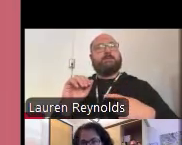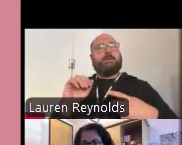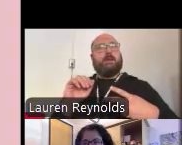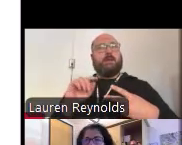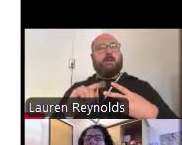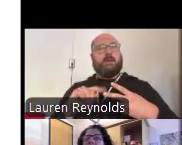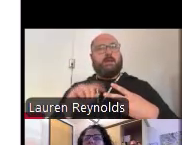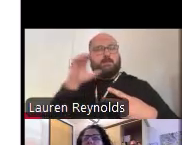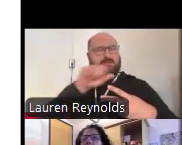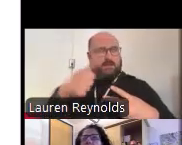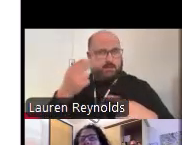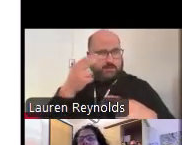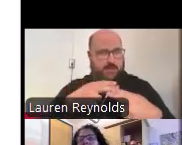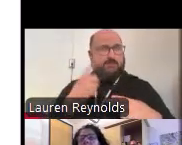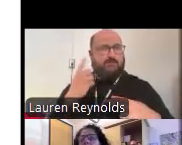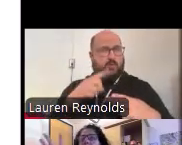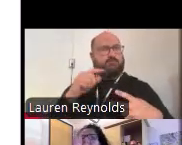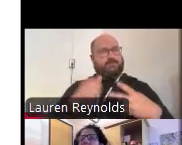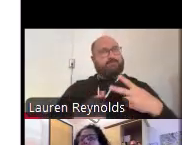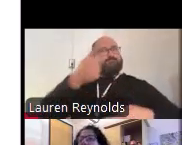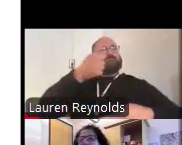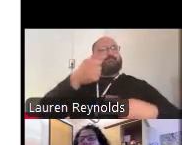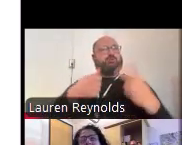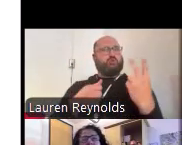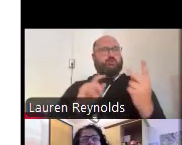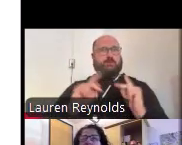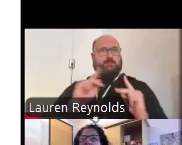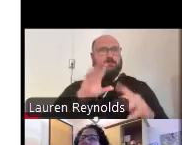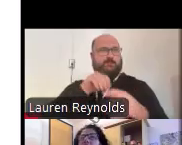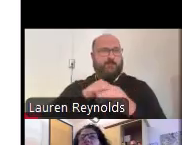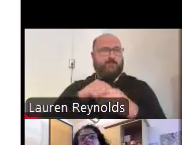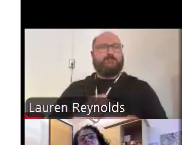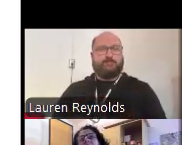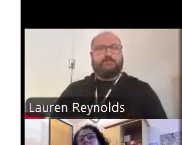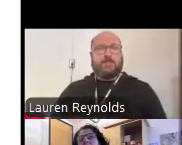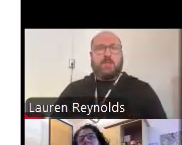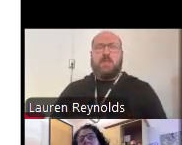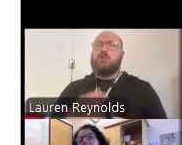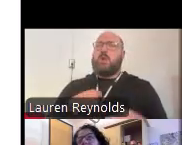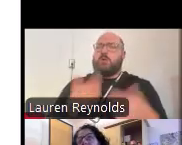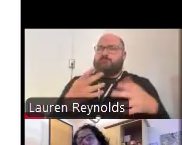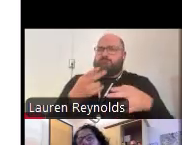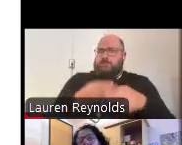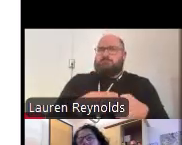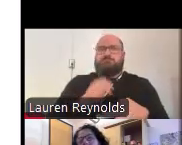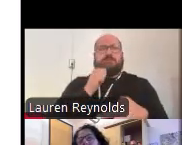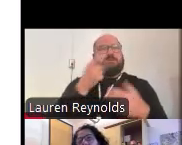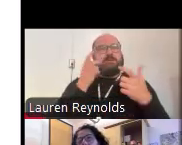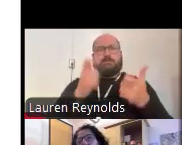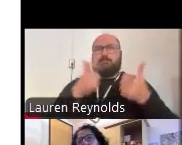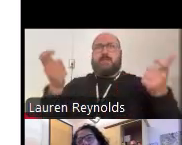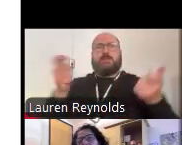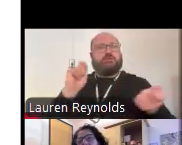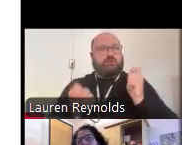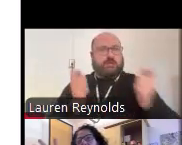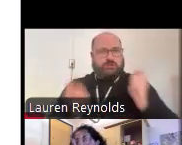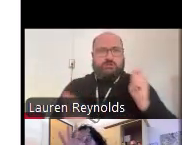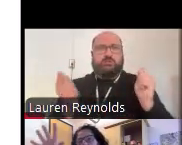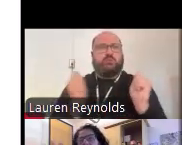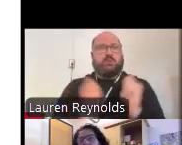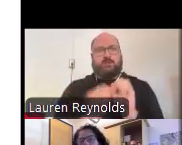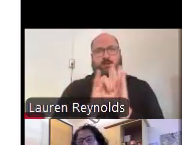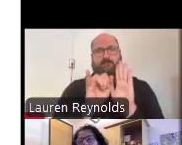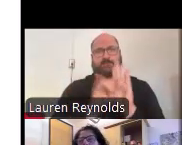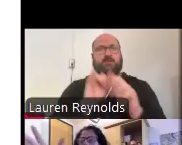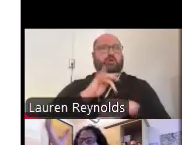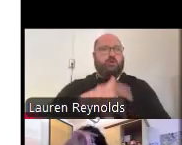project. So I mentioned we're not seeing huge changes in median age of autism identification in Utah. This is